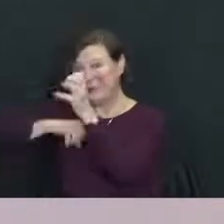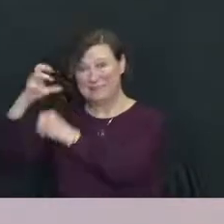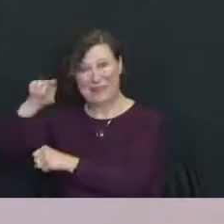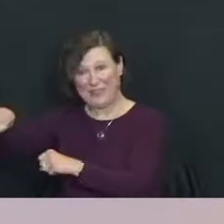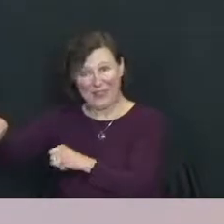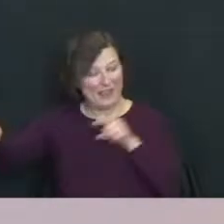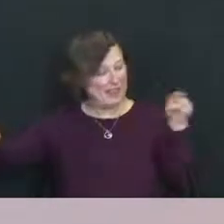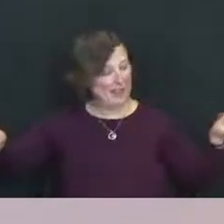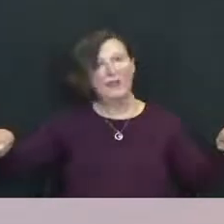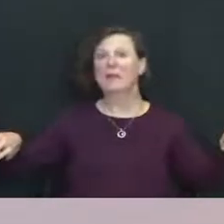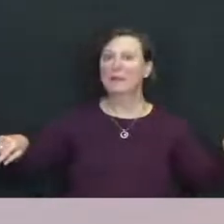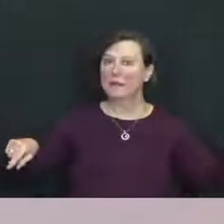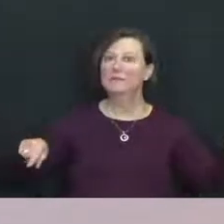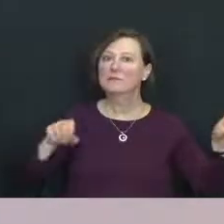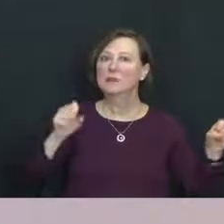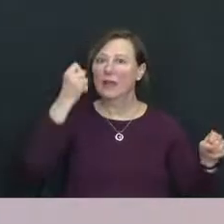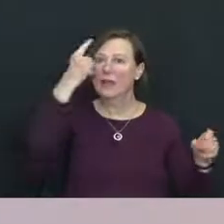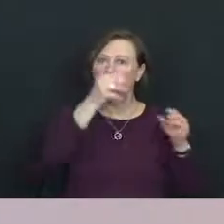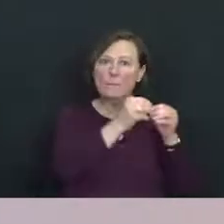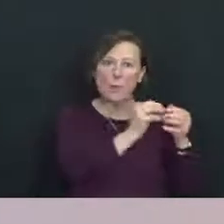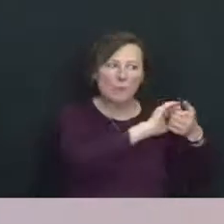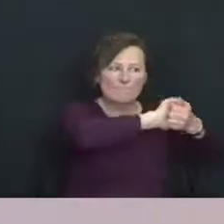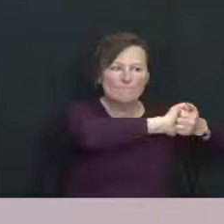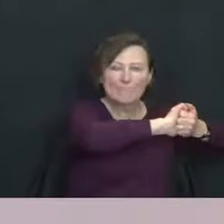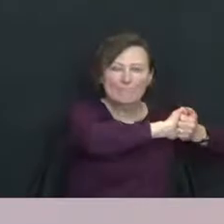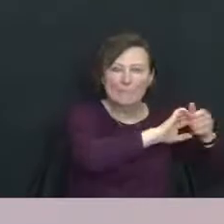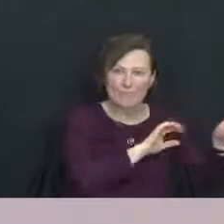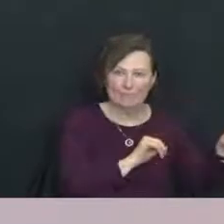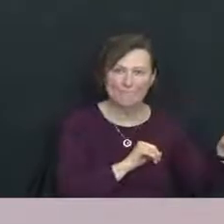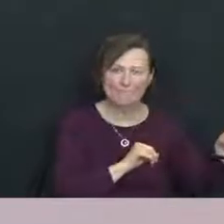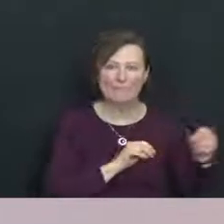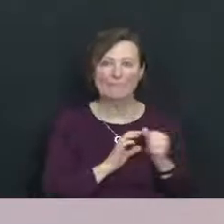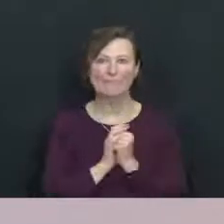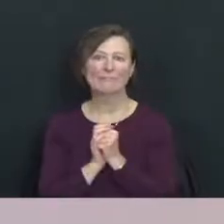people. And you could understand why, I think.